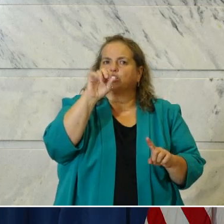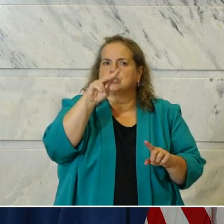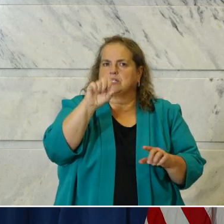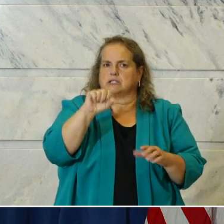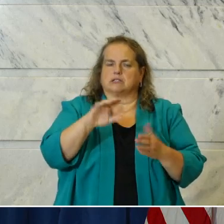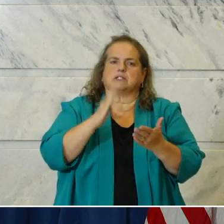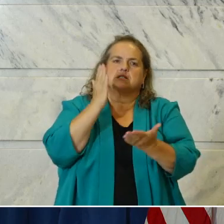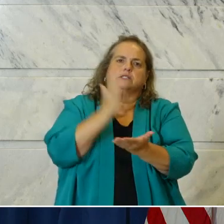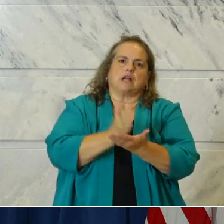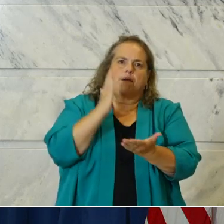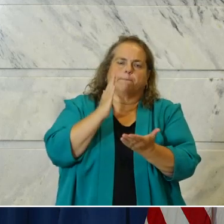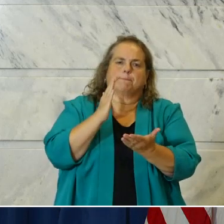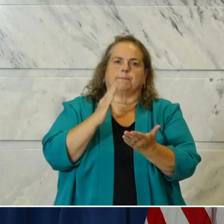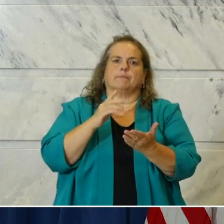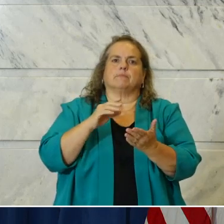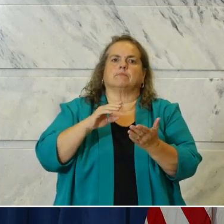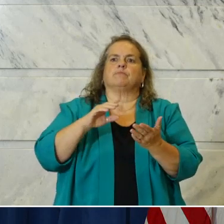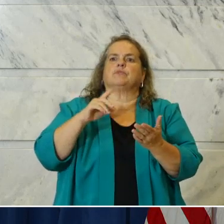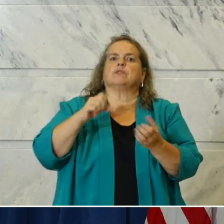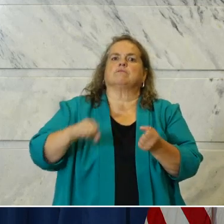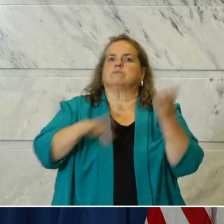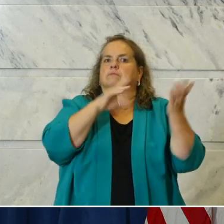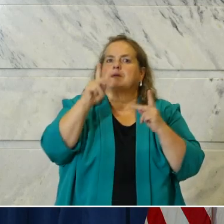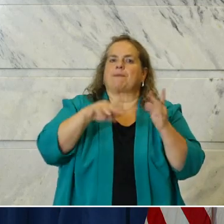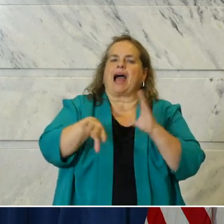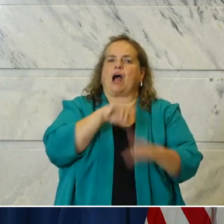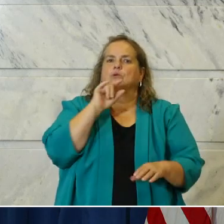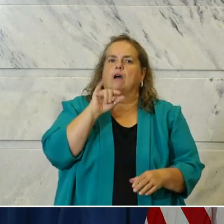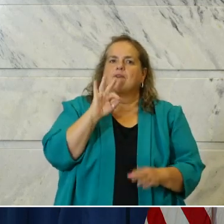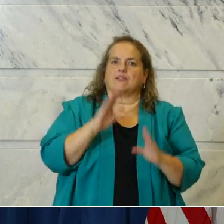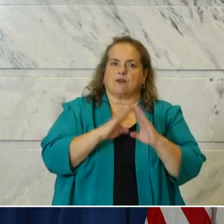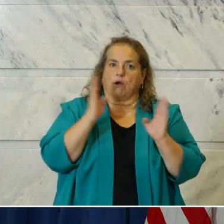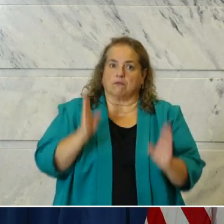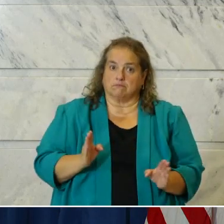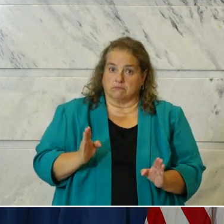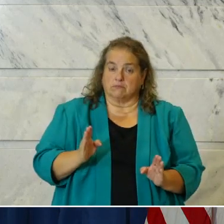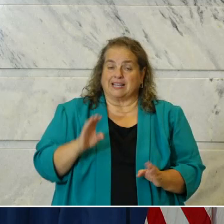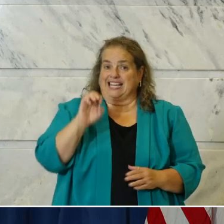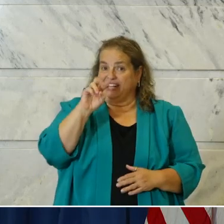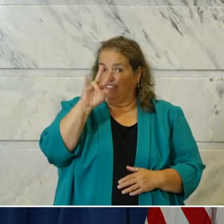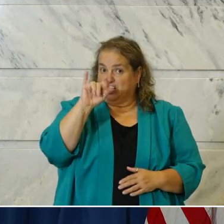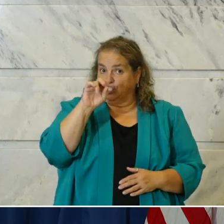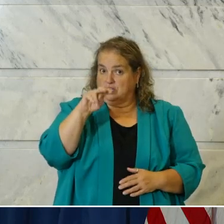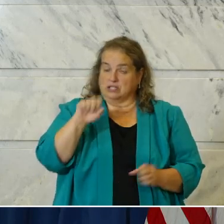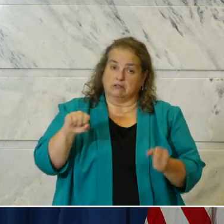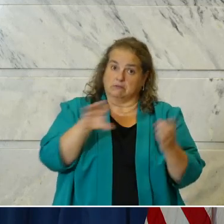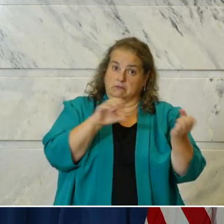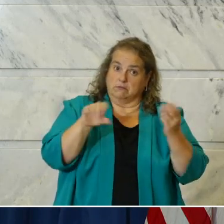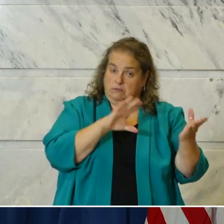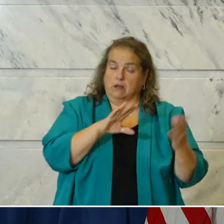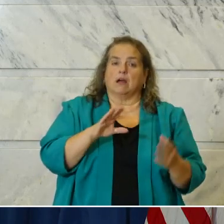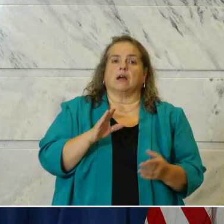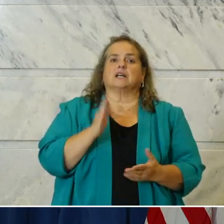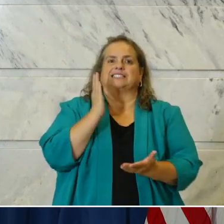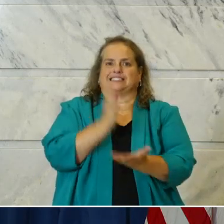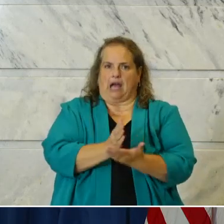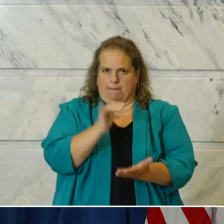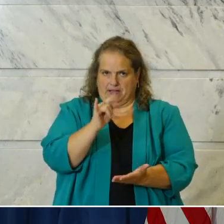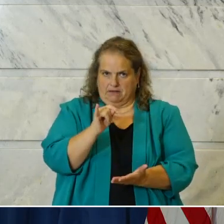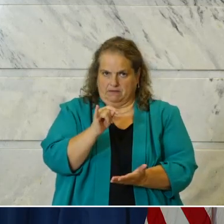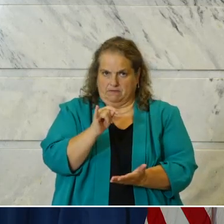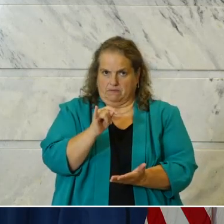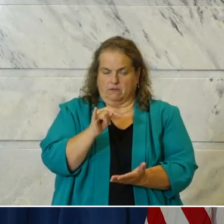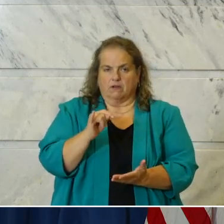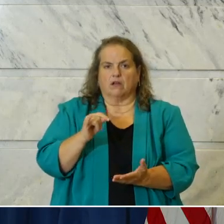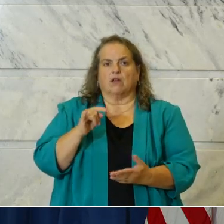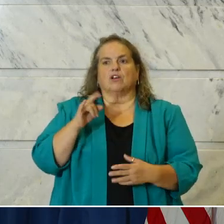the order, but we think that's going to answer the question in Kentucky. Well, there had been a lawsuit about my order